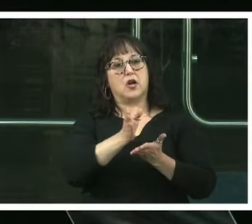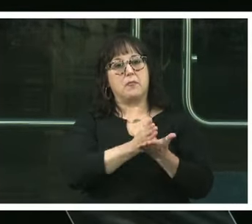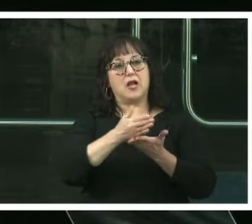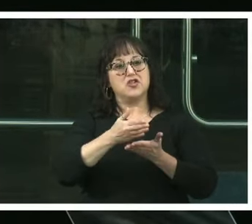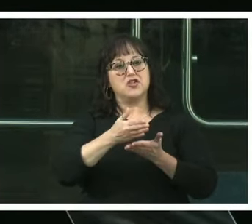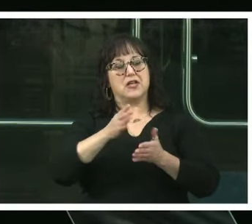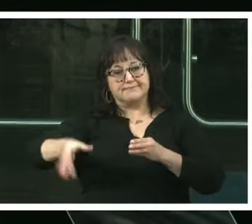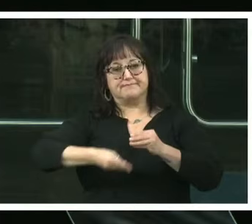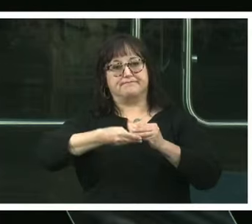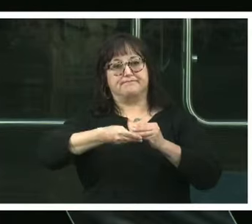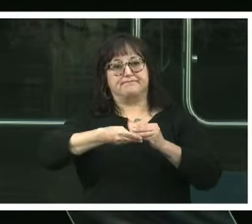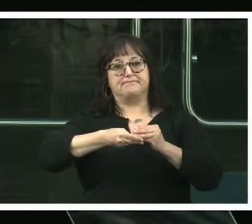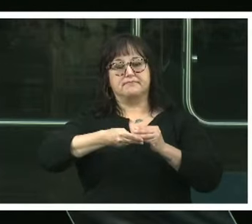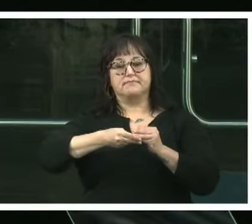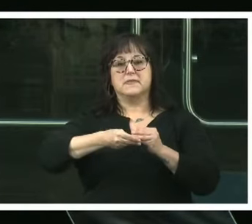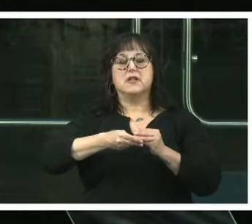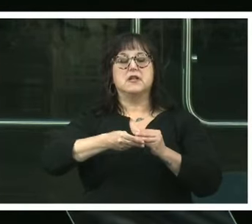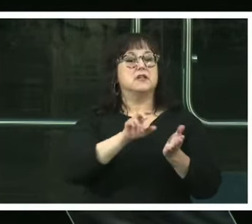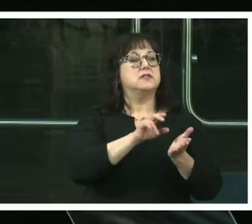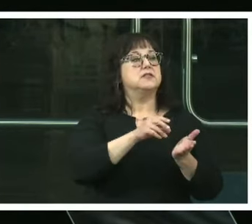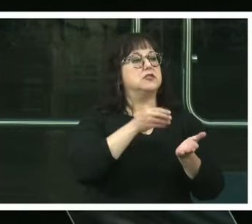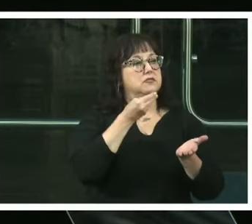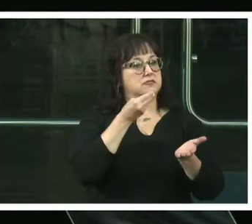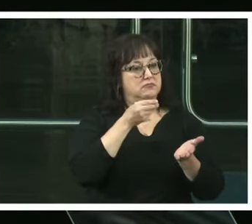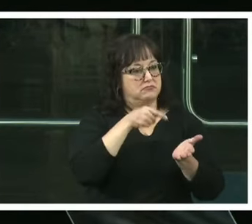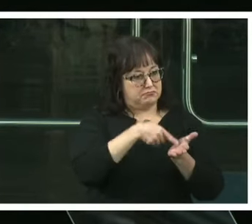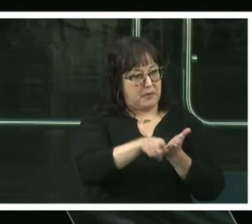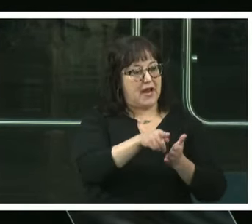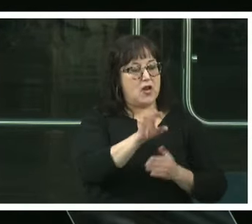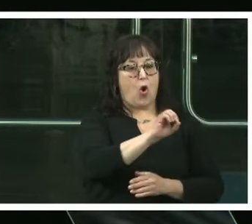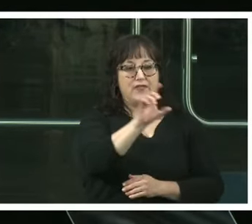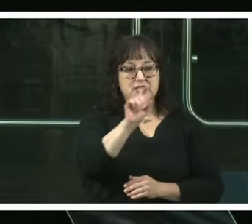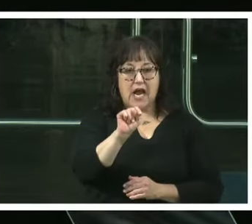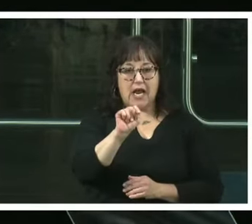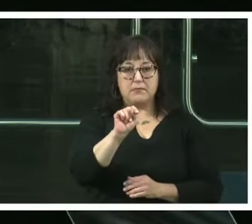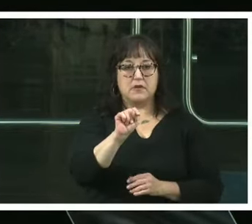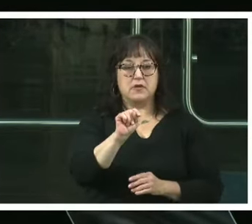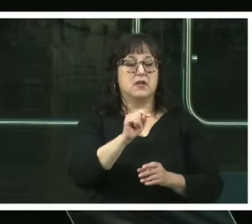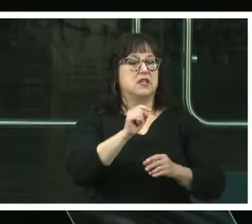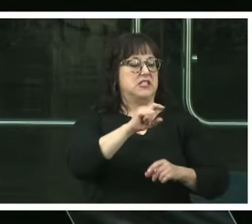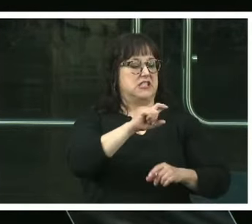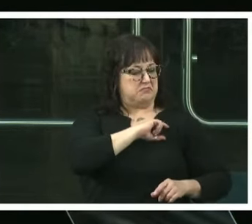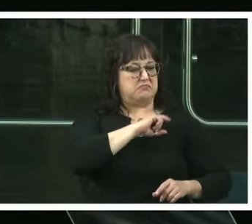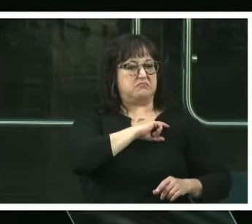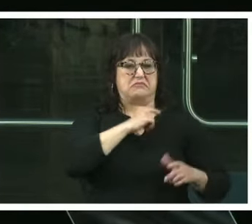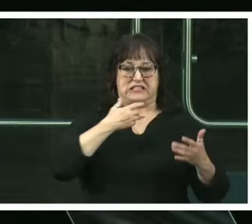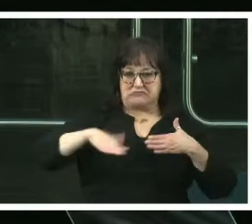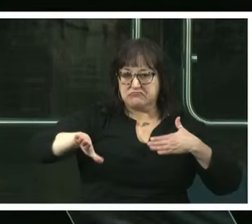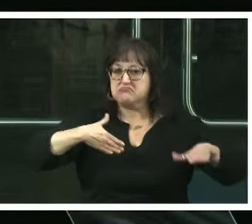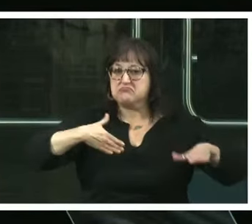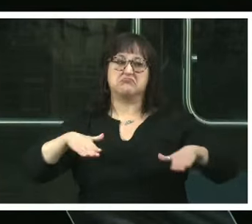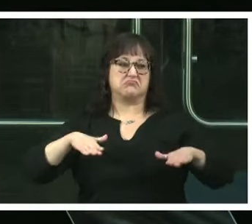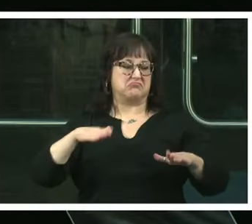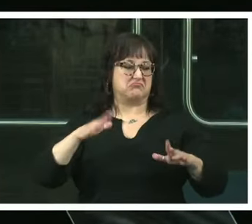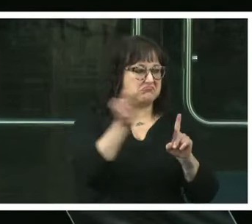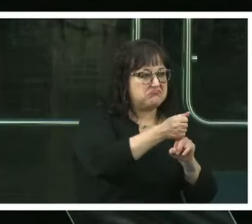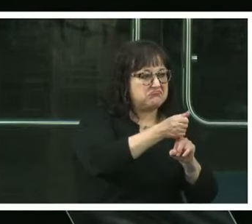to fund overtime and to keep our officers walking the beats, making drug arrests, and